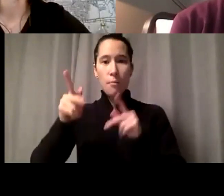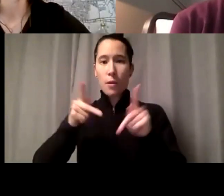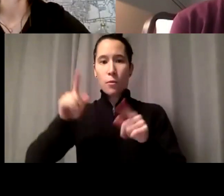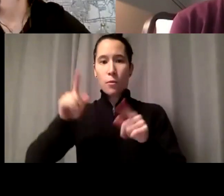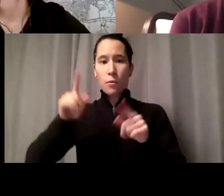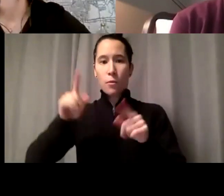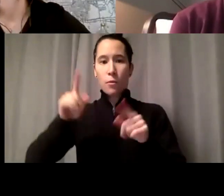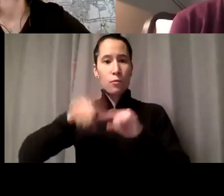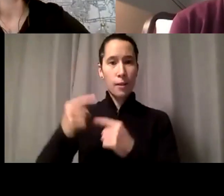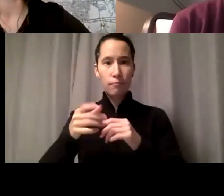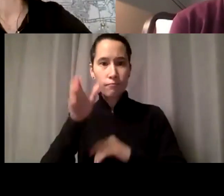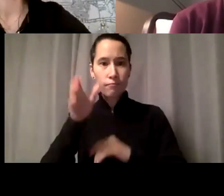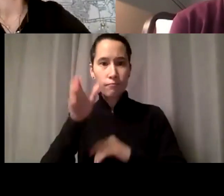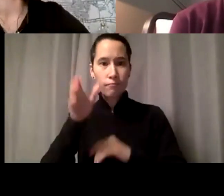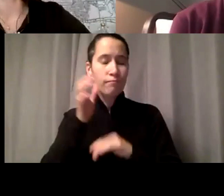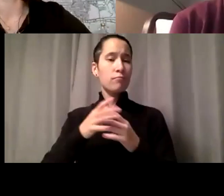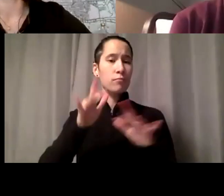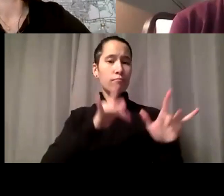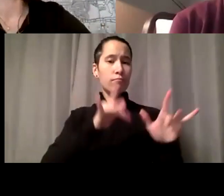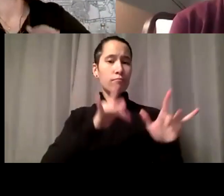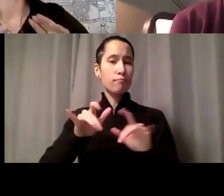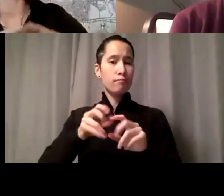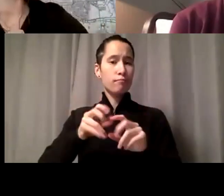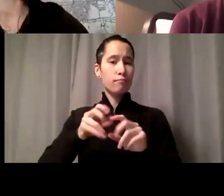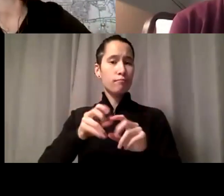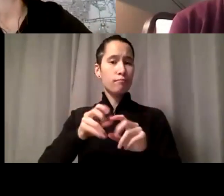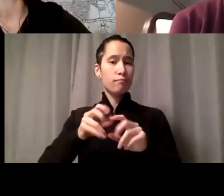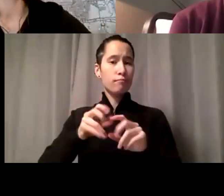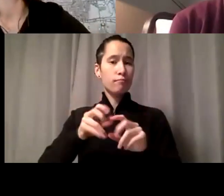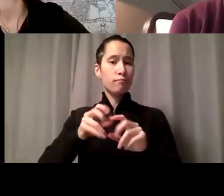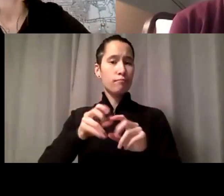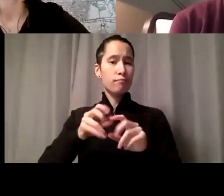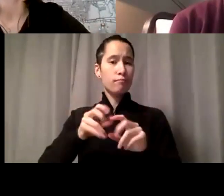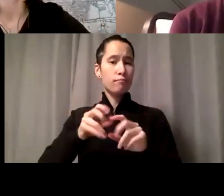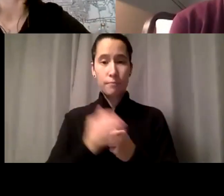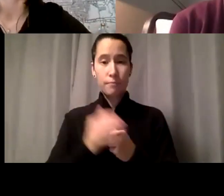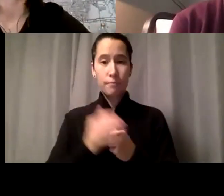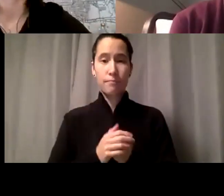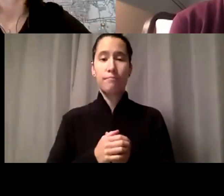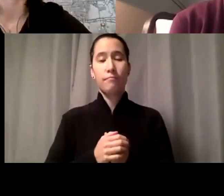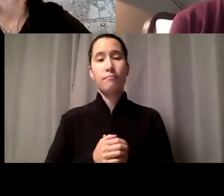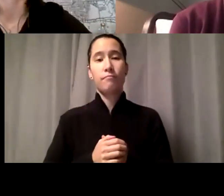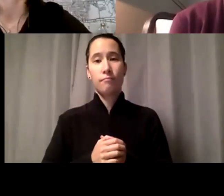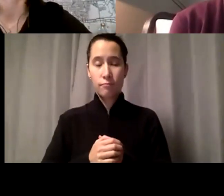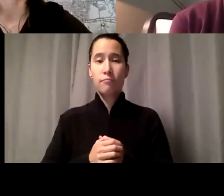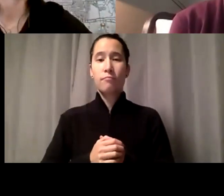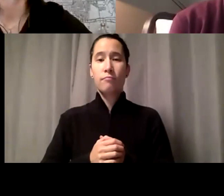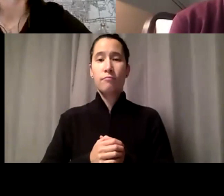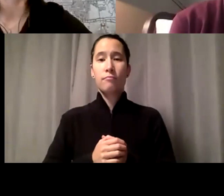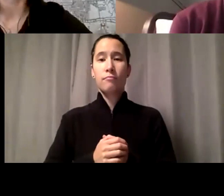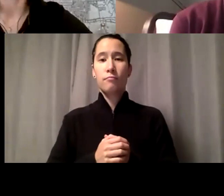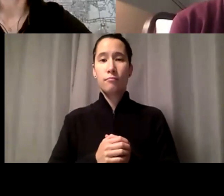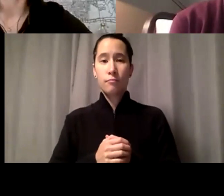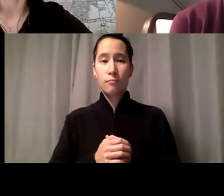really around questions. So it's my sole job today, well, one, to end us on time, but two, to answer as many questions as